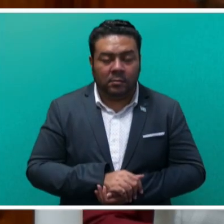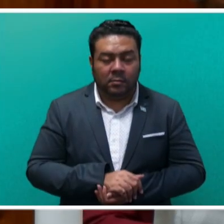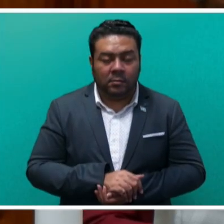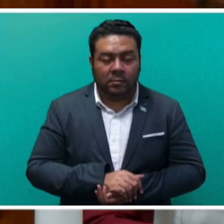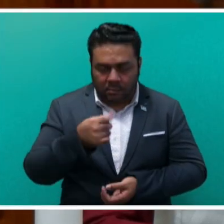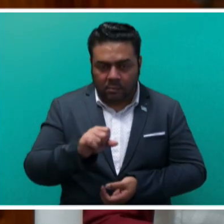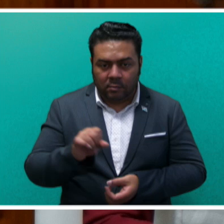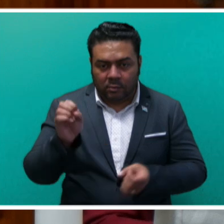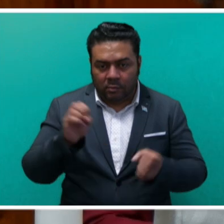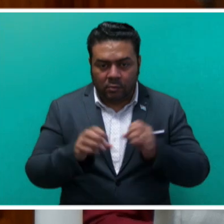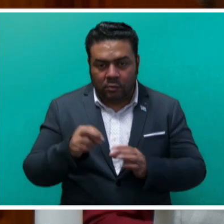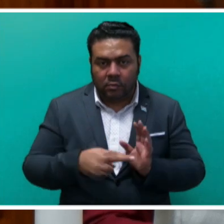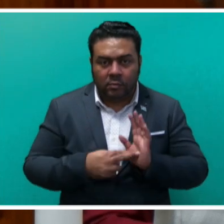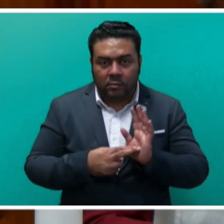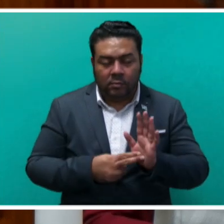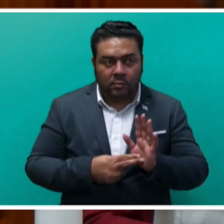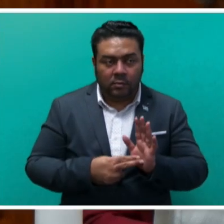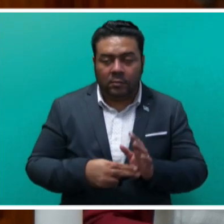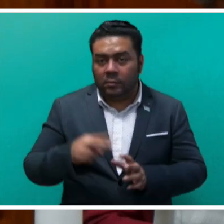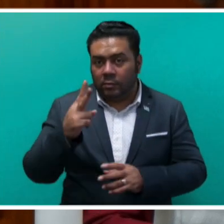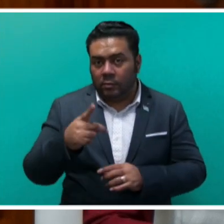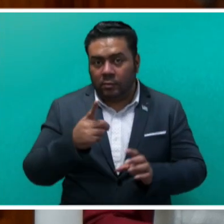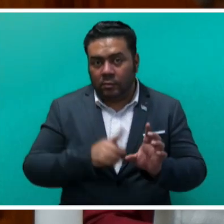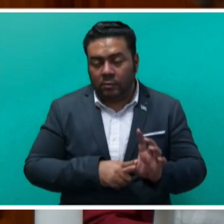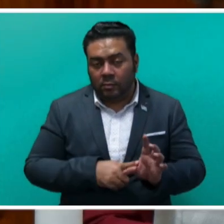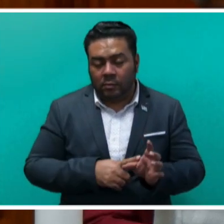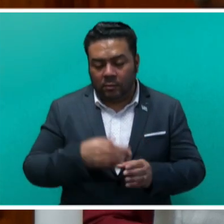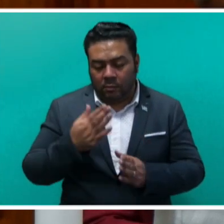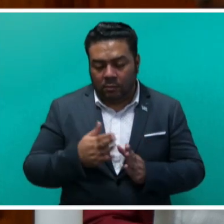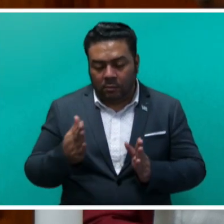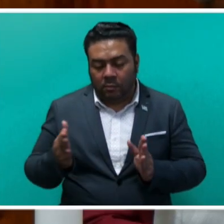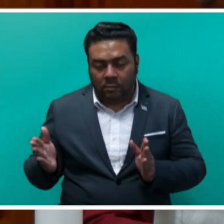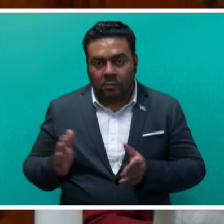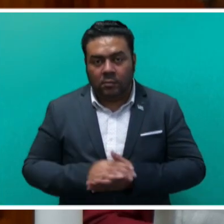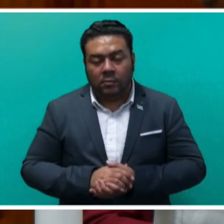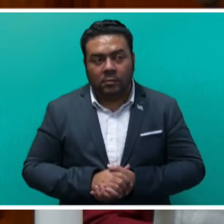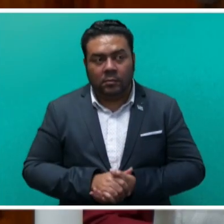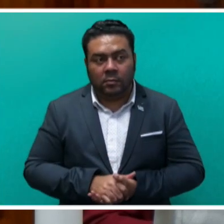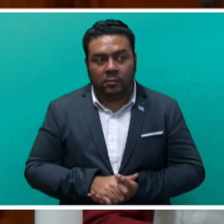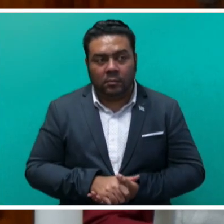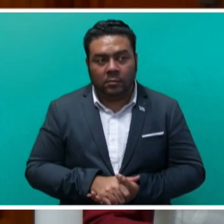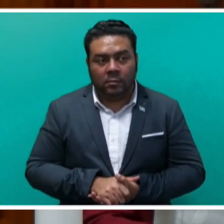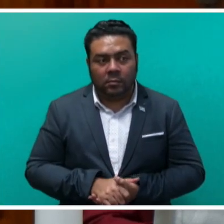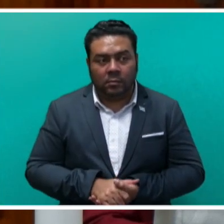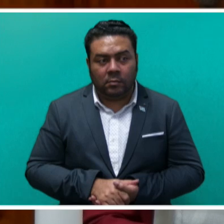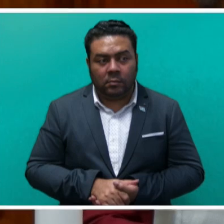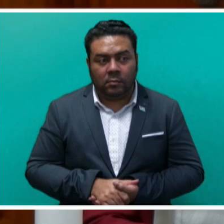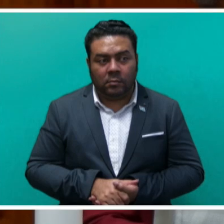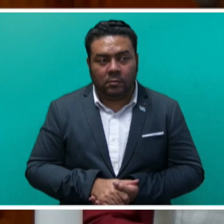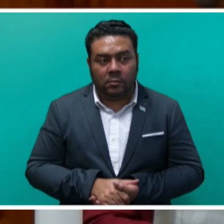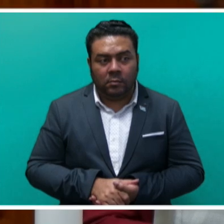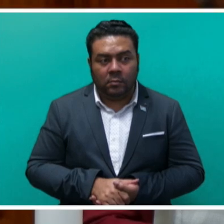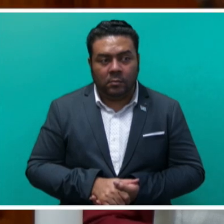to the north over the last 3 years. In fact, we have invested about 1.5 million